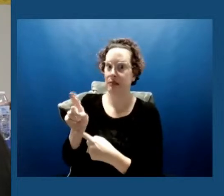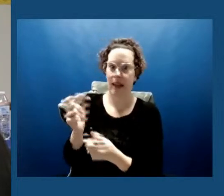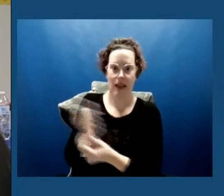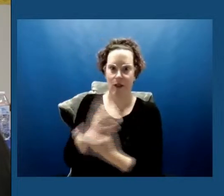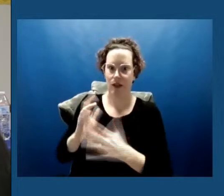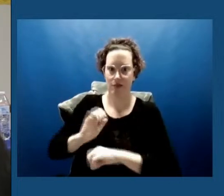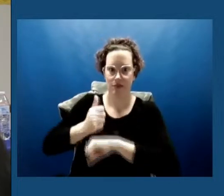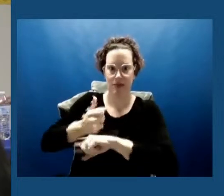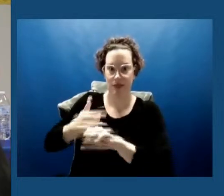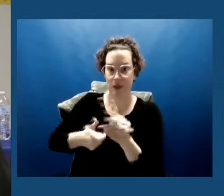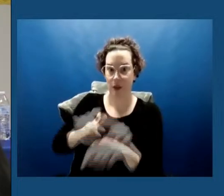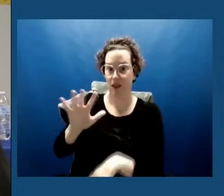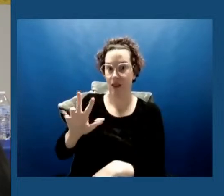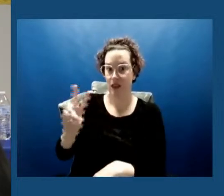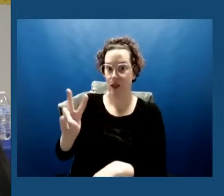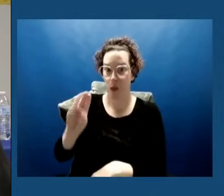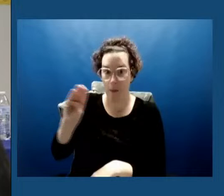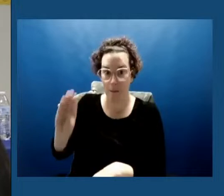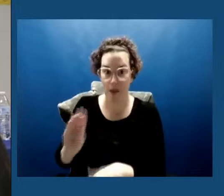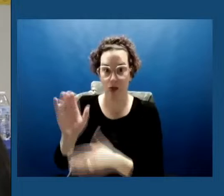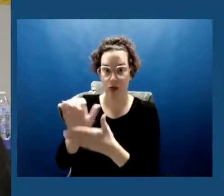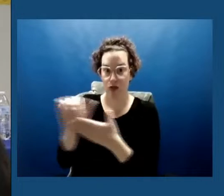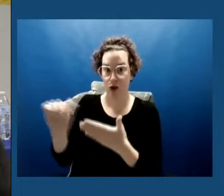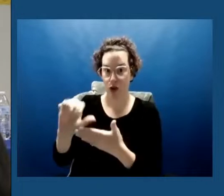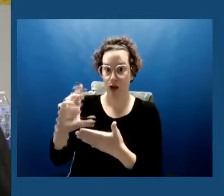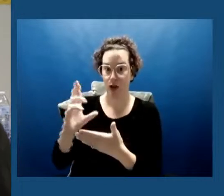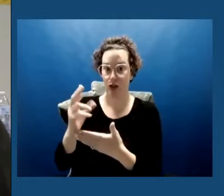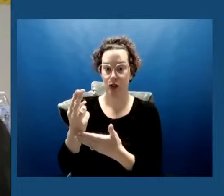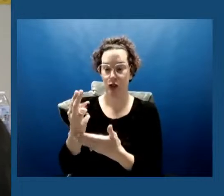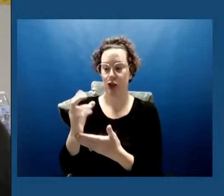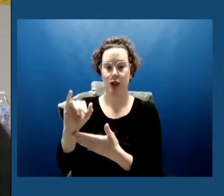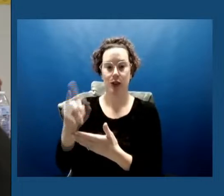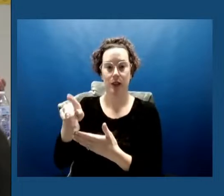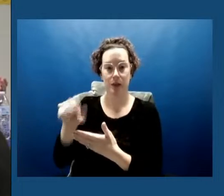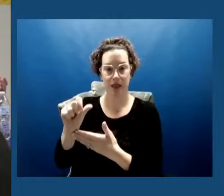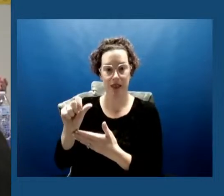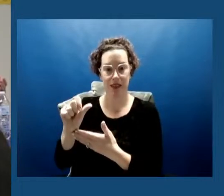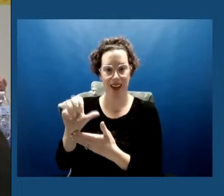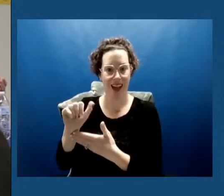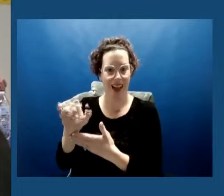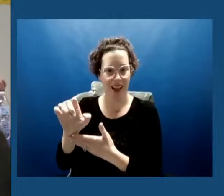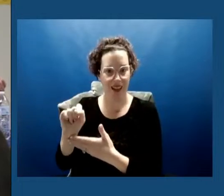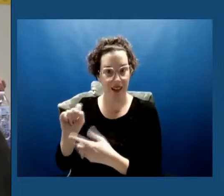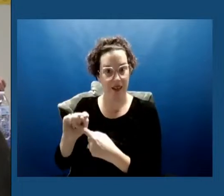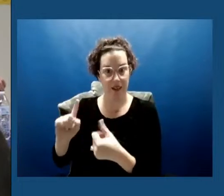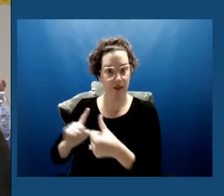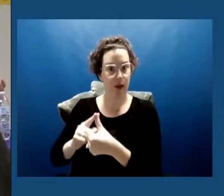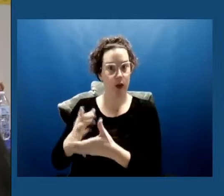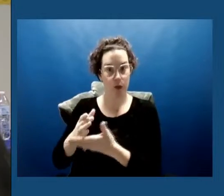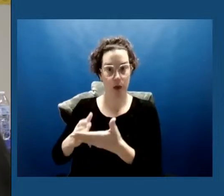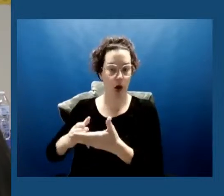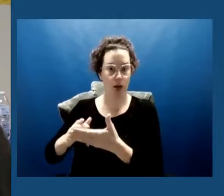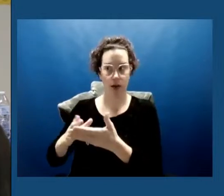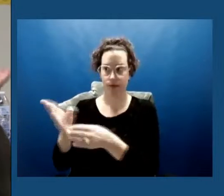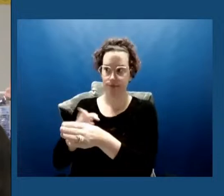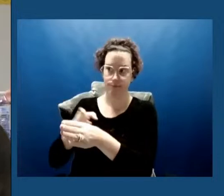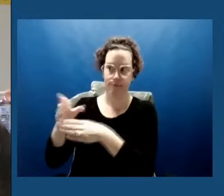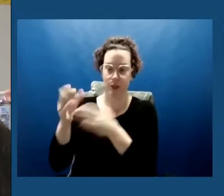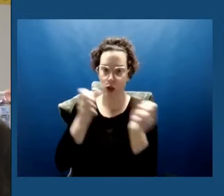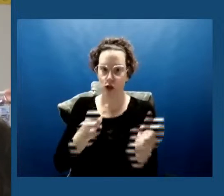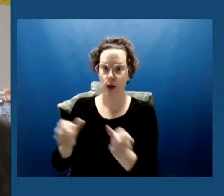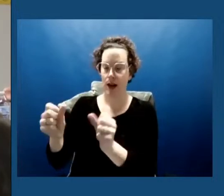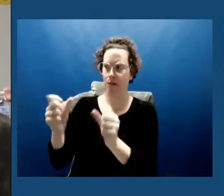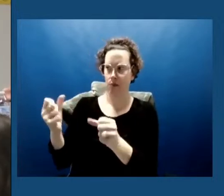billion CHIPS Act, which is really it's the first piece of huge industrial strategy this country has done in